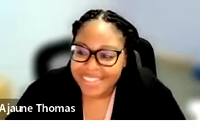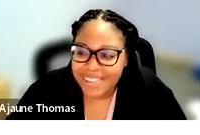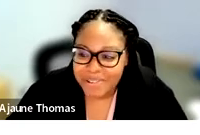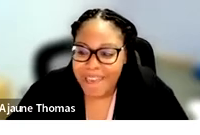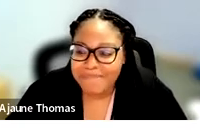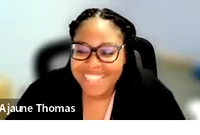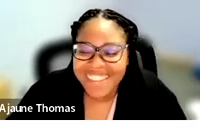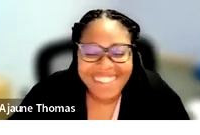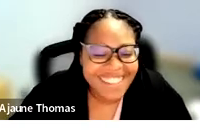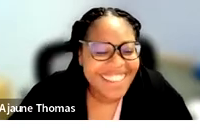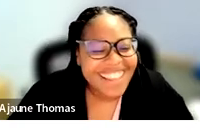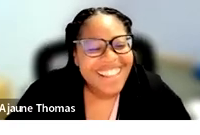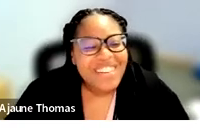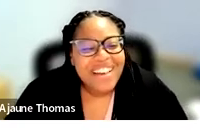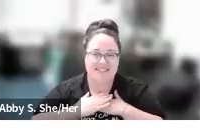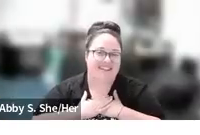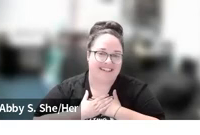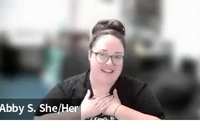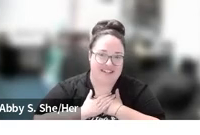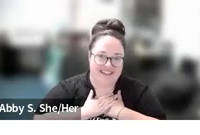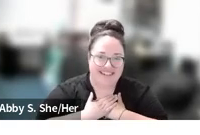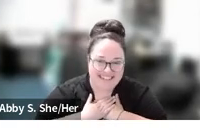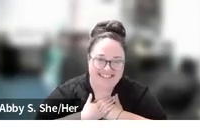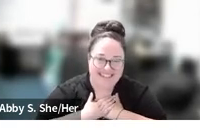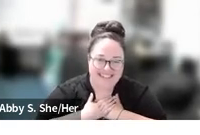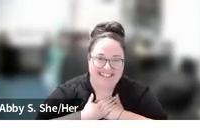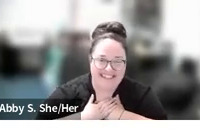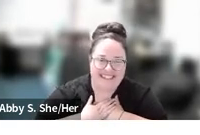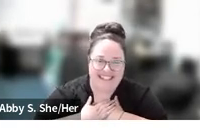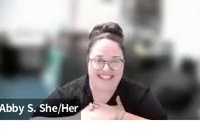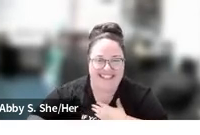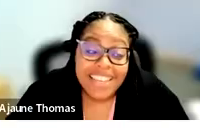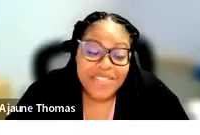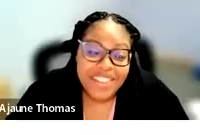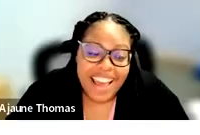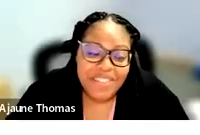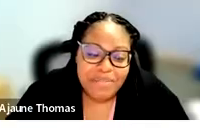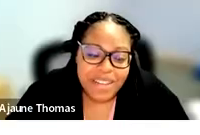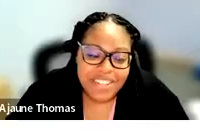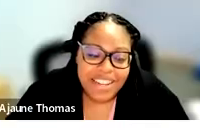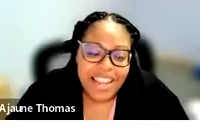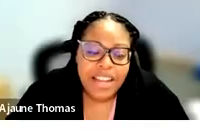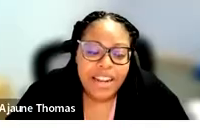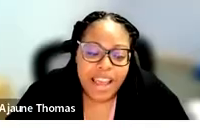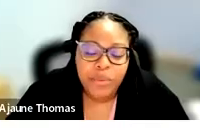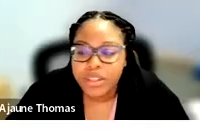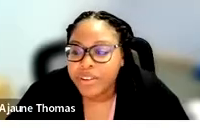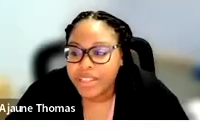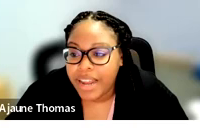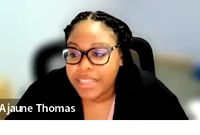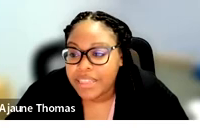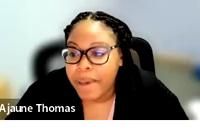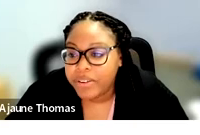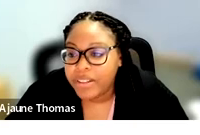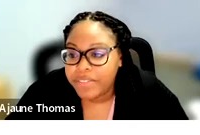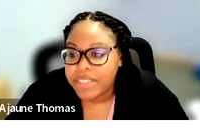use Google Maps. It's concerning, isn't it? Thanks for that information. And I will agree